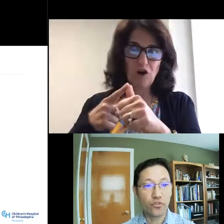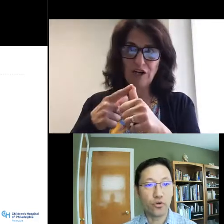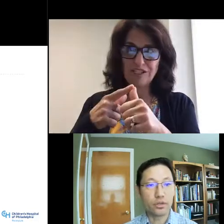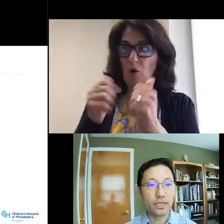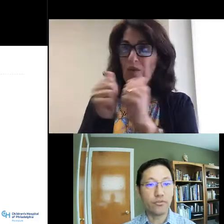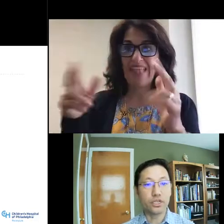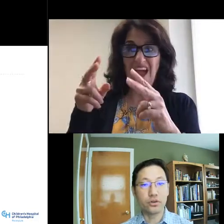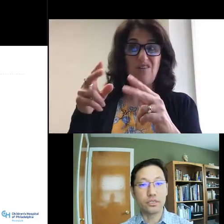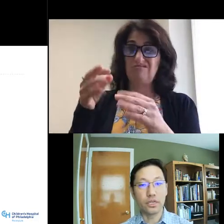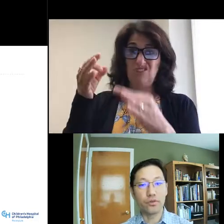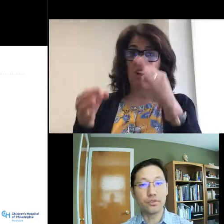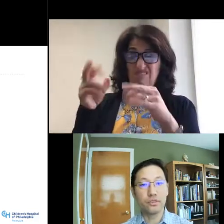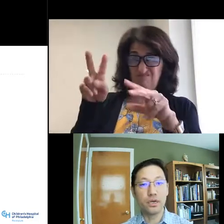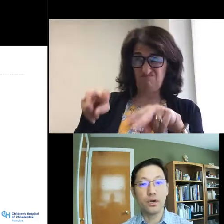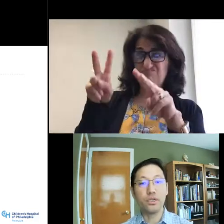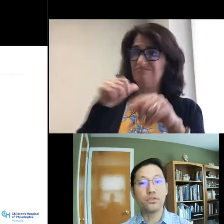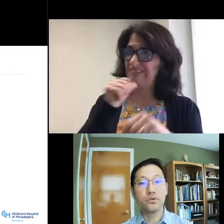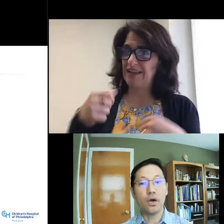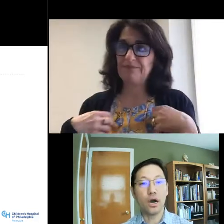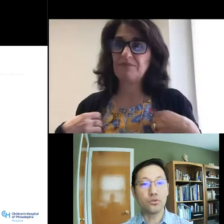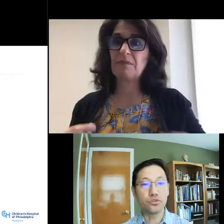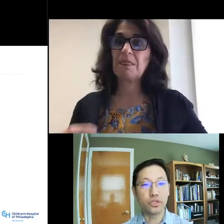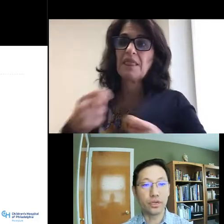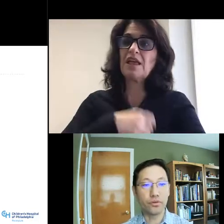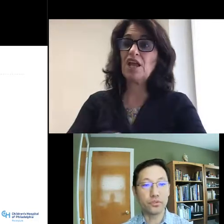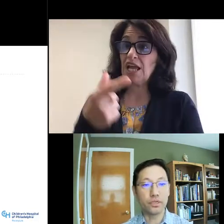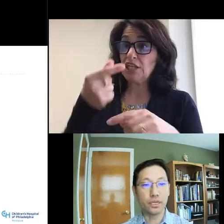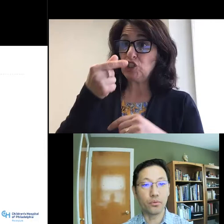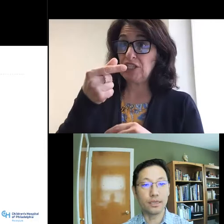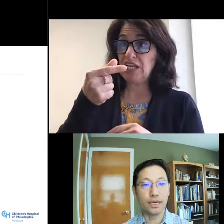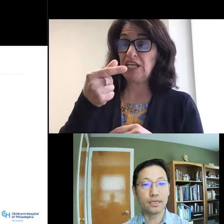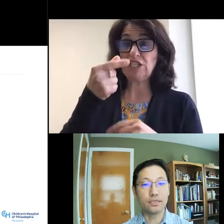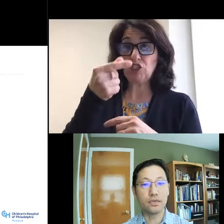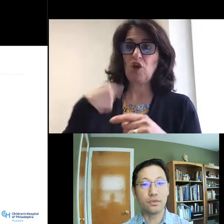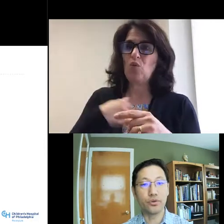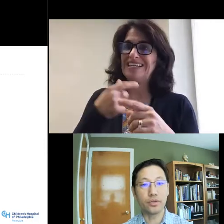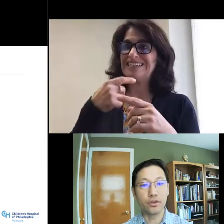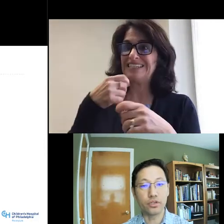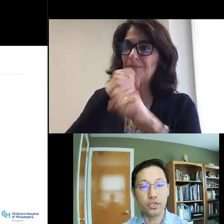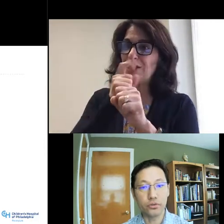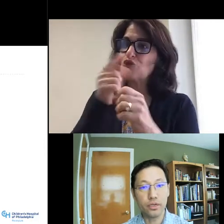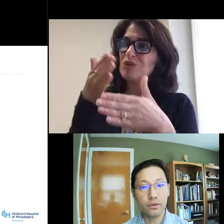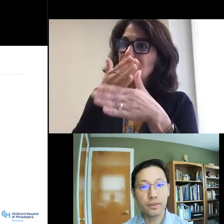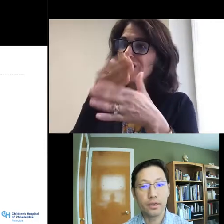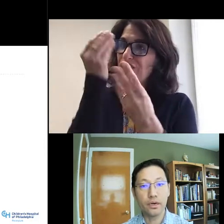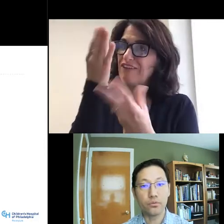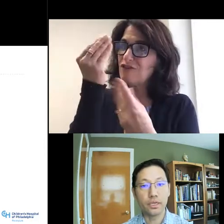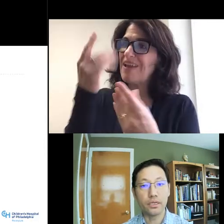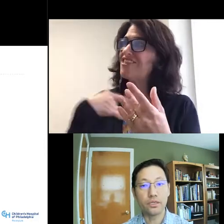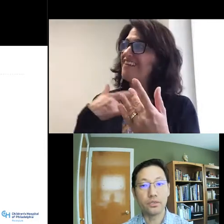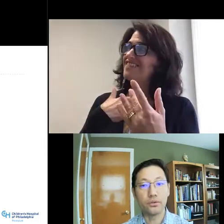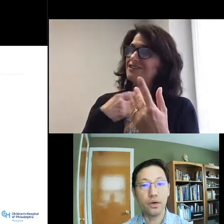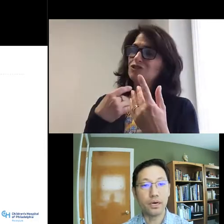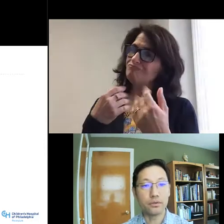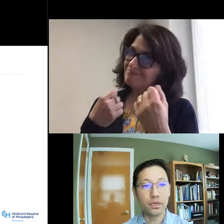stands for give reassurance and information. We need to know how to share information in a way that is supportive and reassuring. We